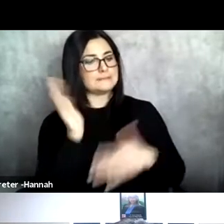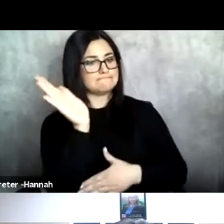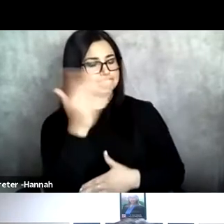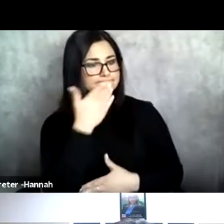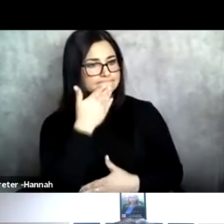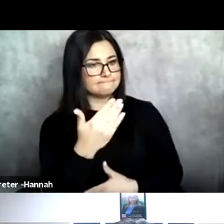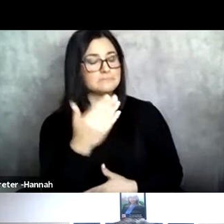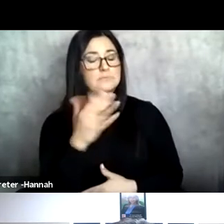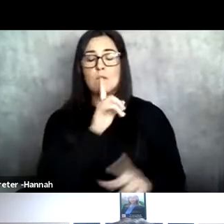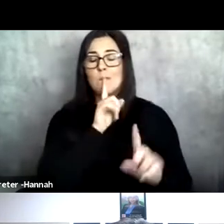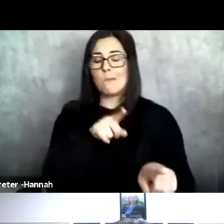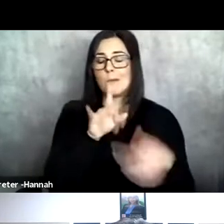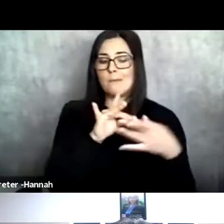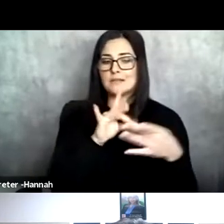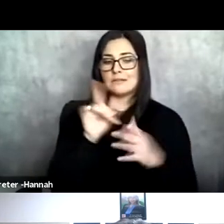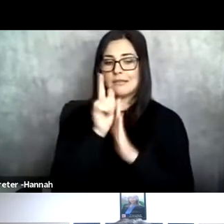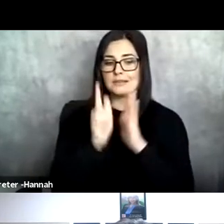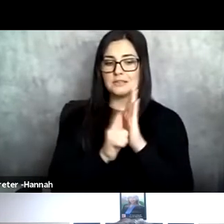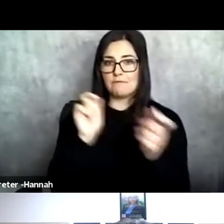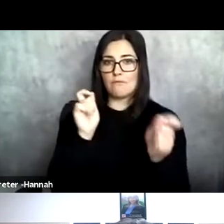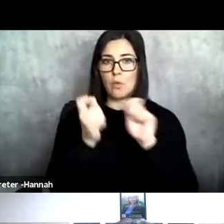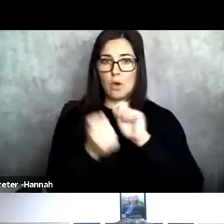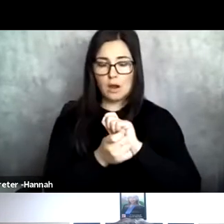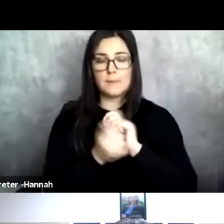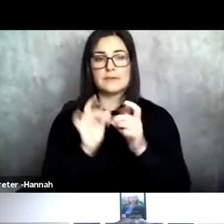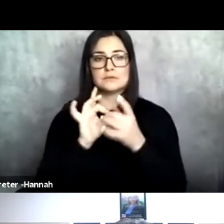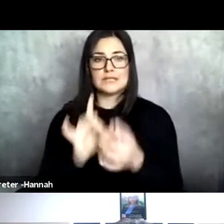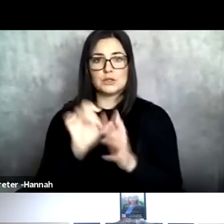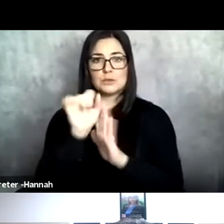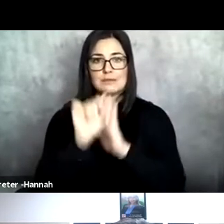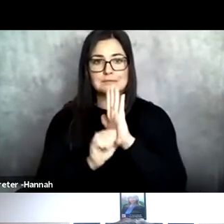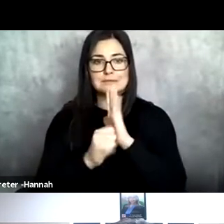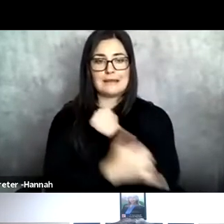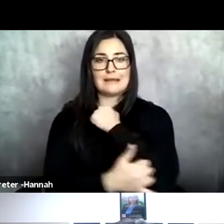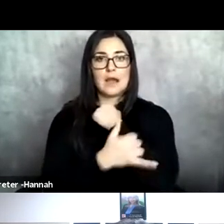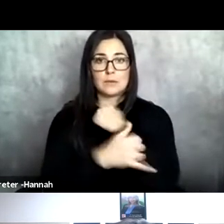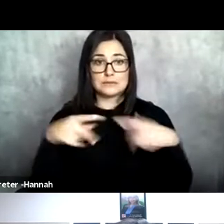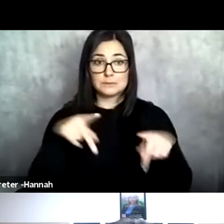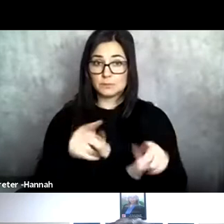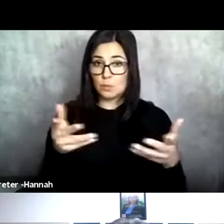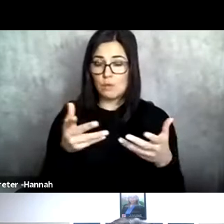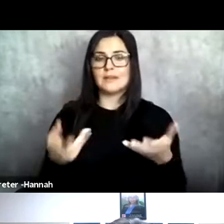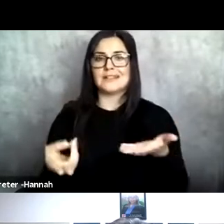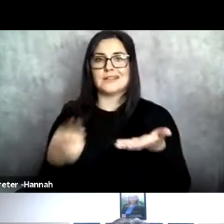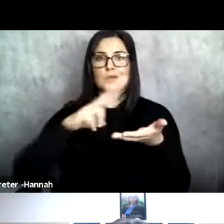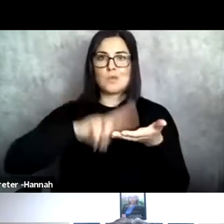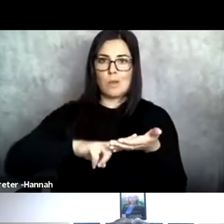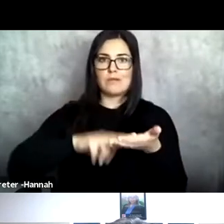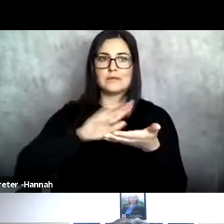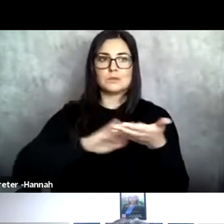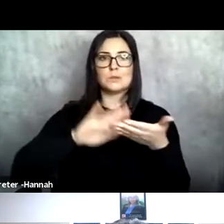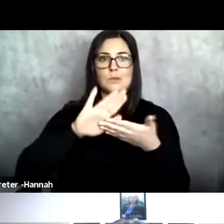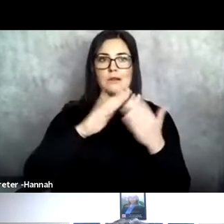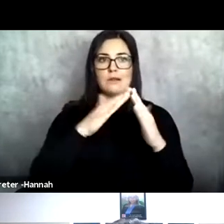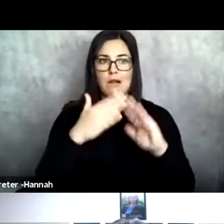your report, you mentioned legislative reform, in particular for the state and counties allowing enrollment in community college as an